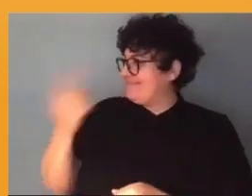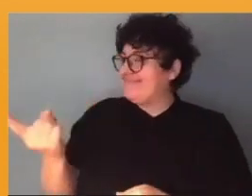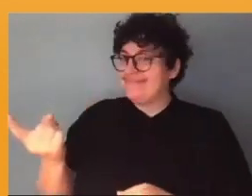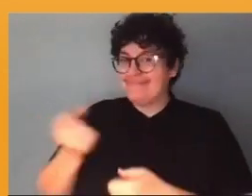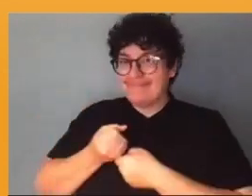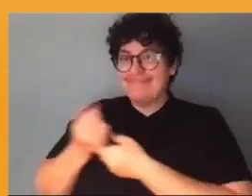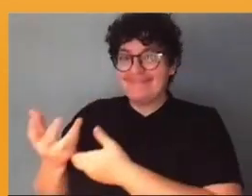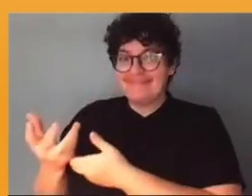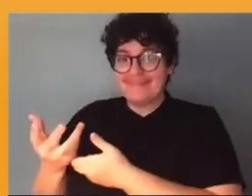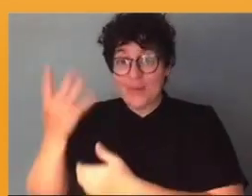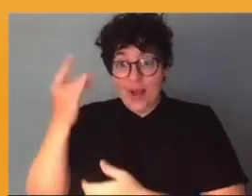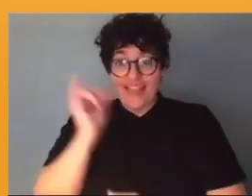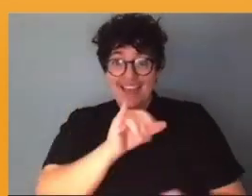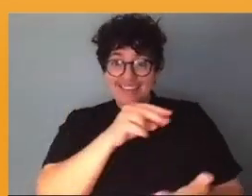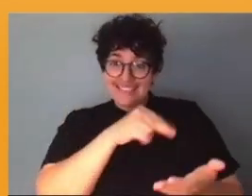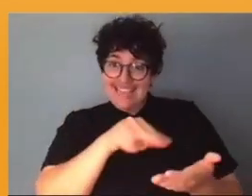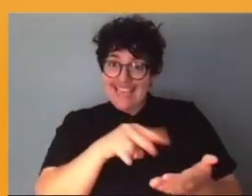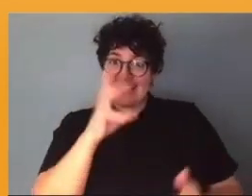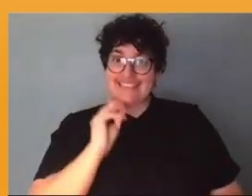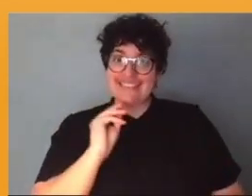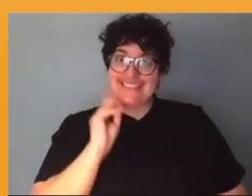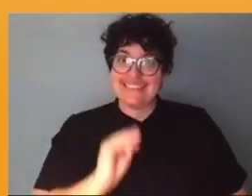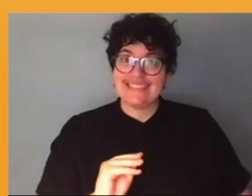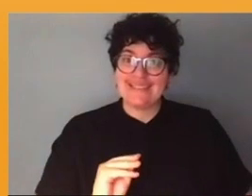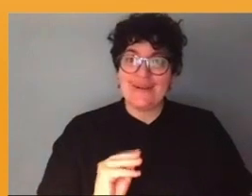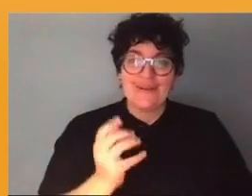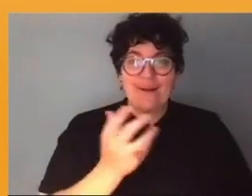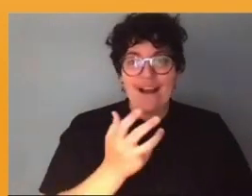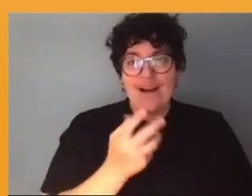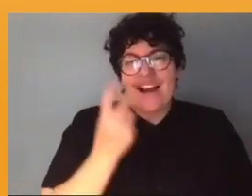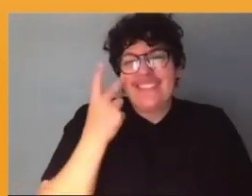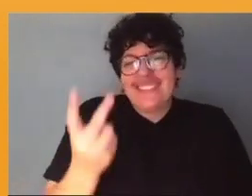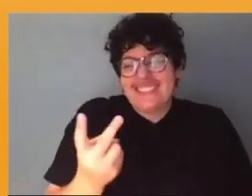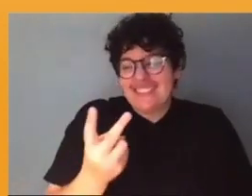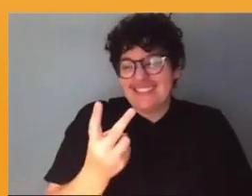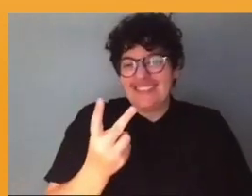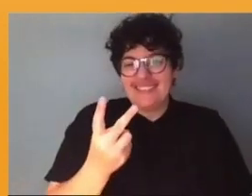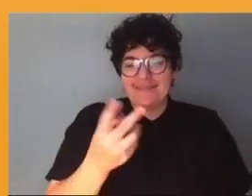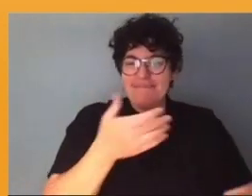know, powerful reactions that it can inspire. But I think